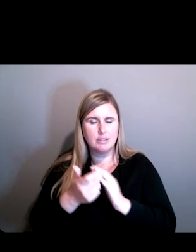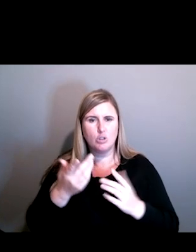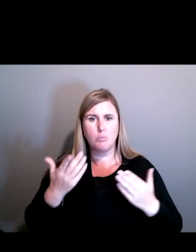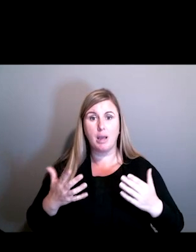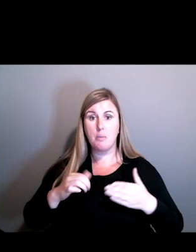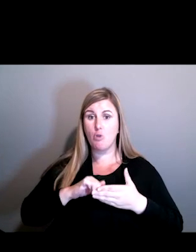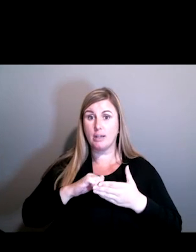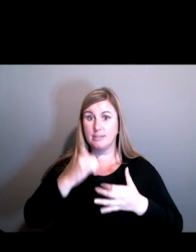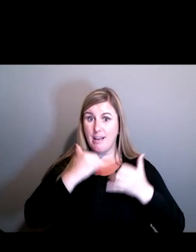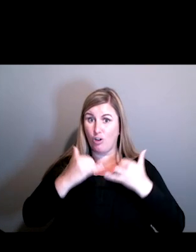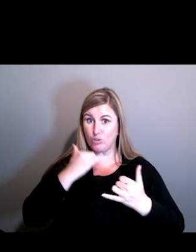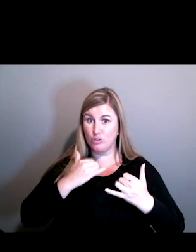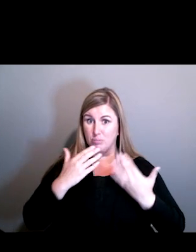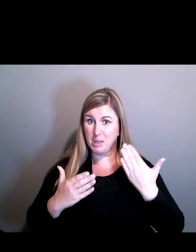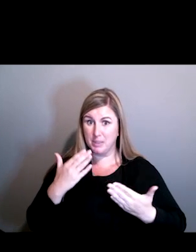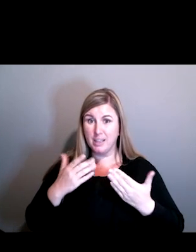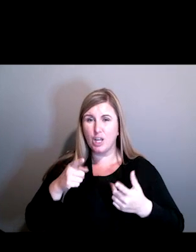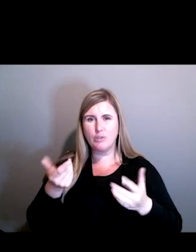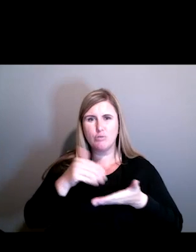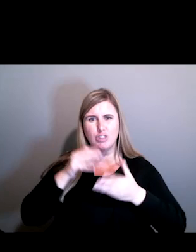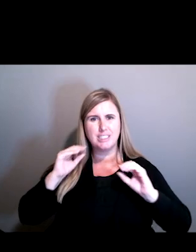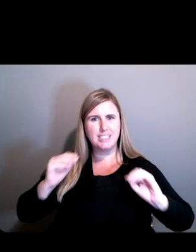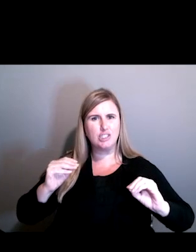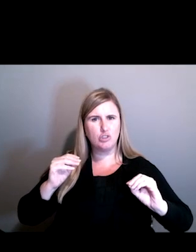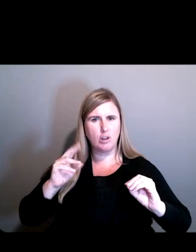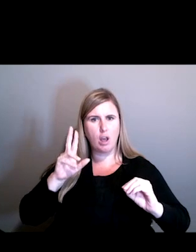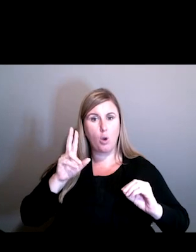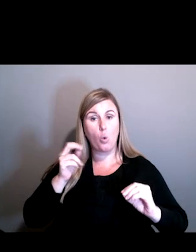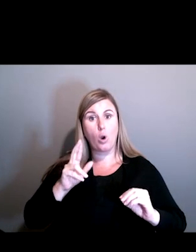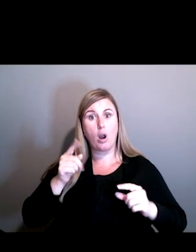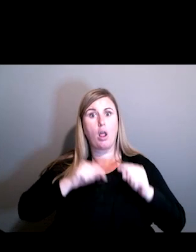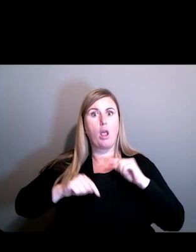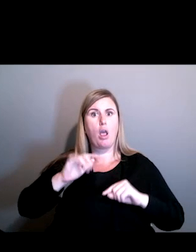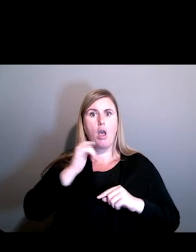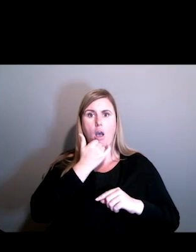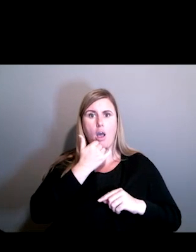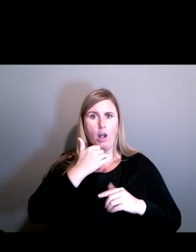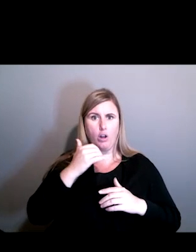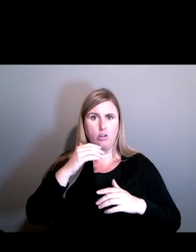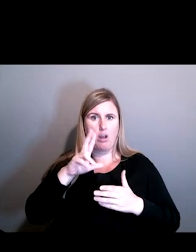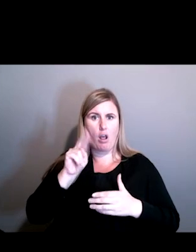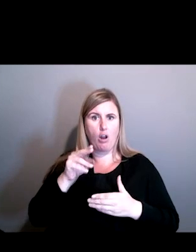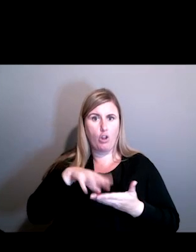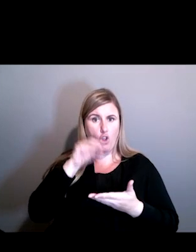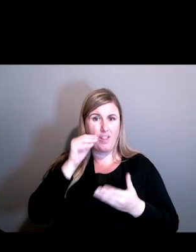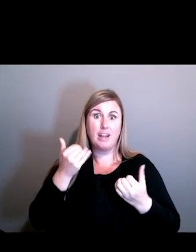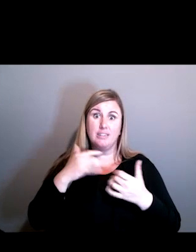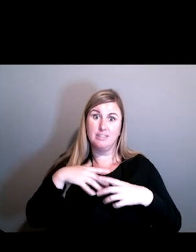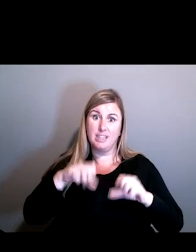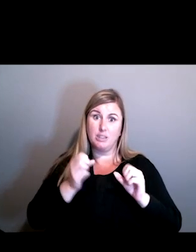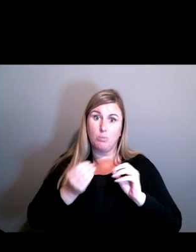skills. You may be practicing errors, and you might have to reteach or unlearn some things, and that takes more time and